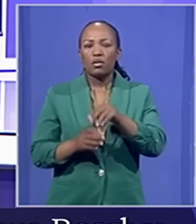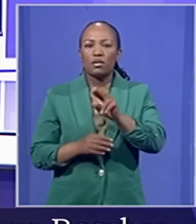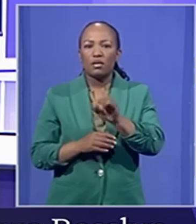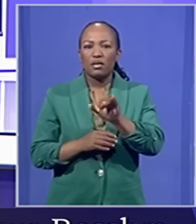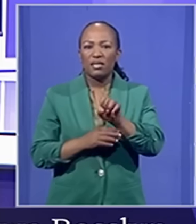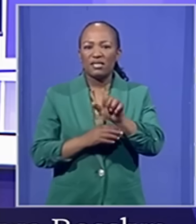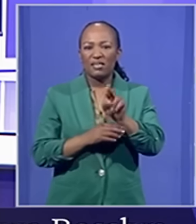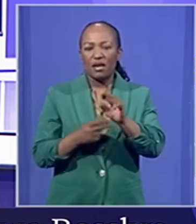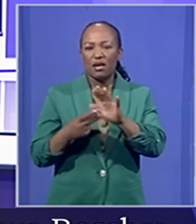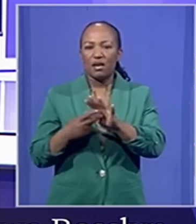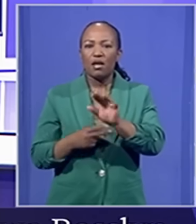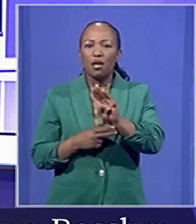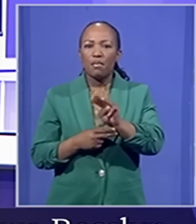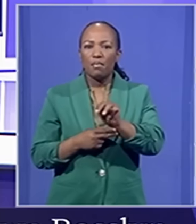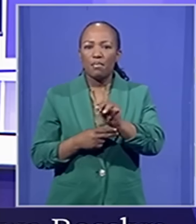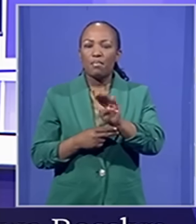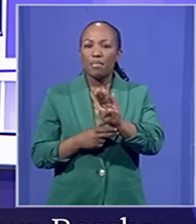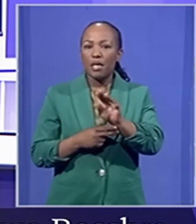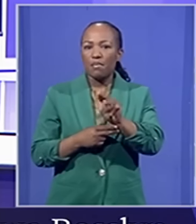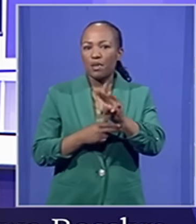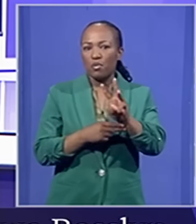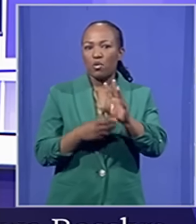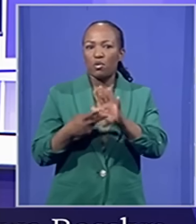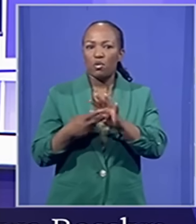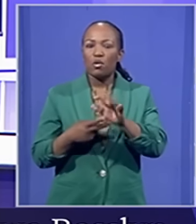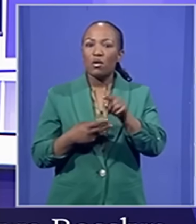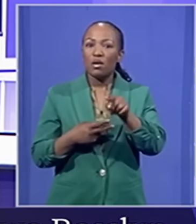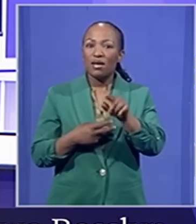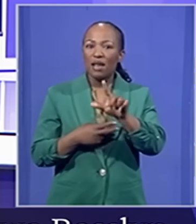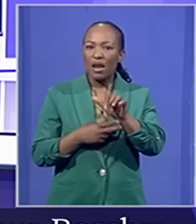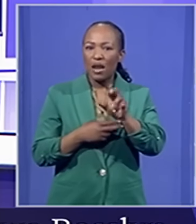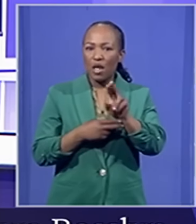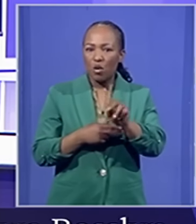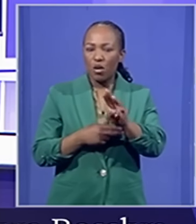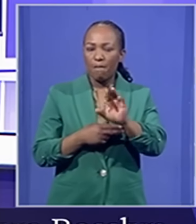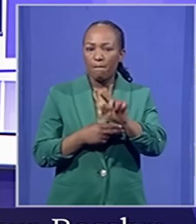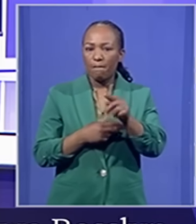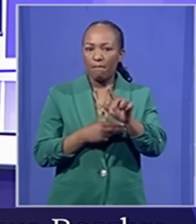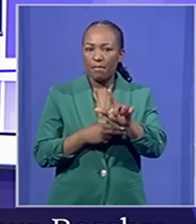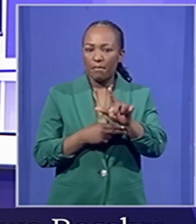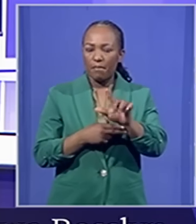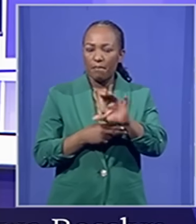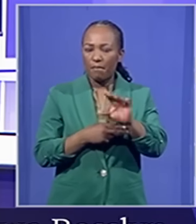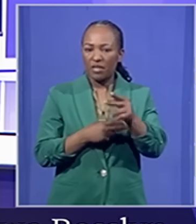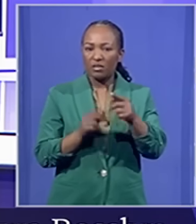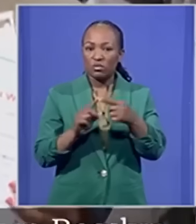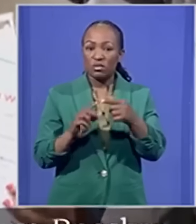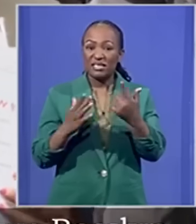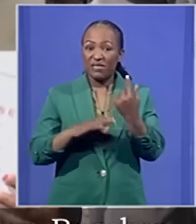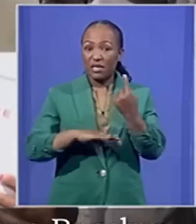ga mmogo le The Lion Match malatsi a le supa go araba ditopo tsa bone.